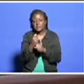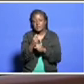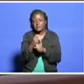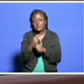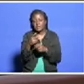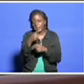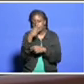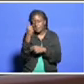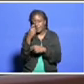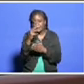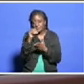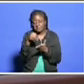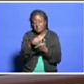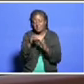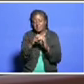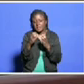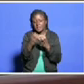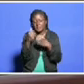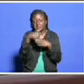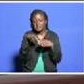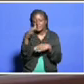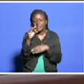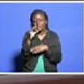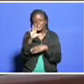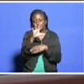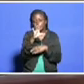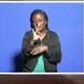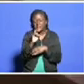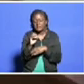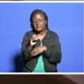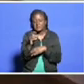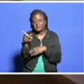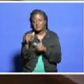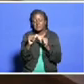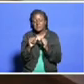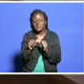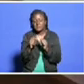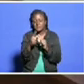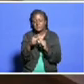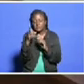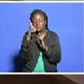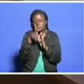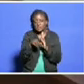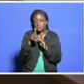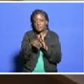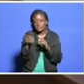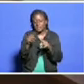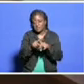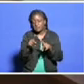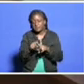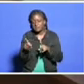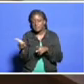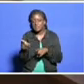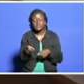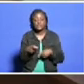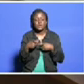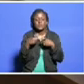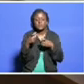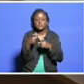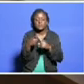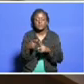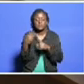1970s. He would go on in the ensuing decades to deepen and diversify his contributions to